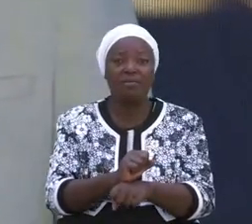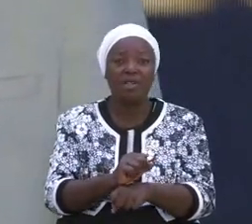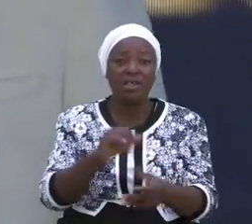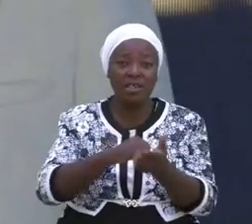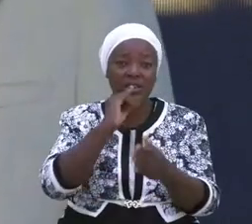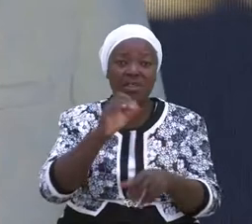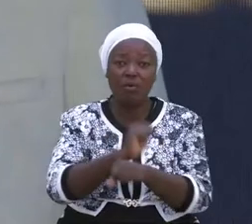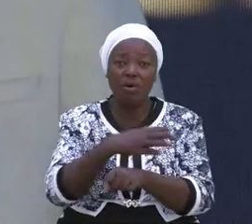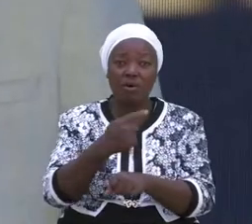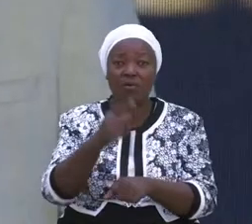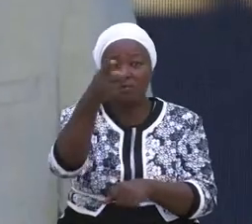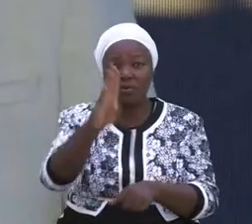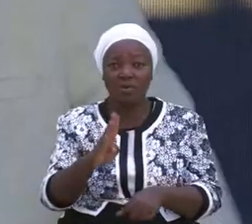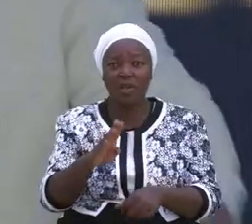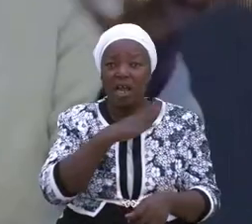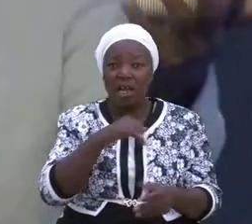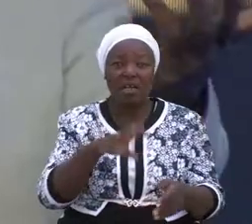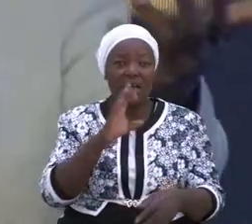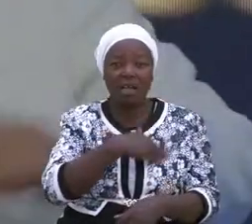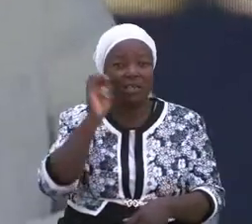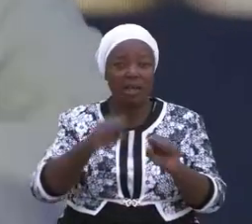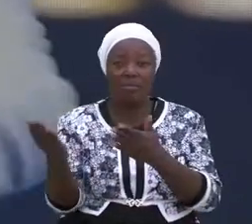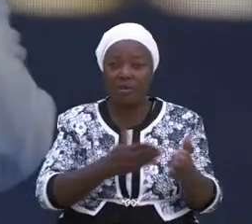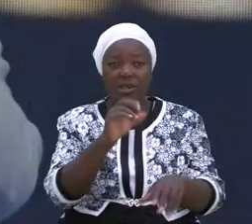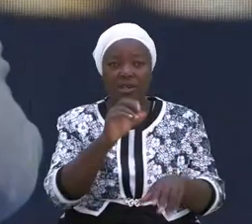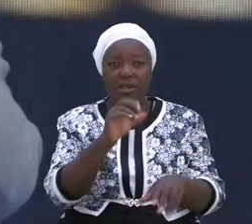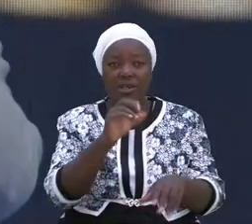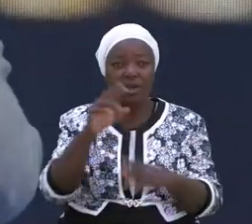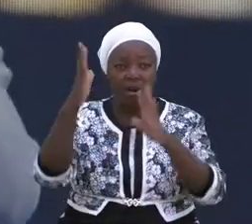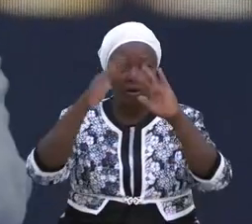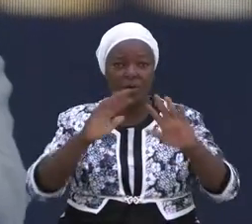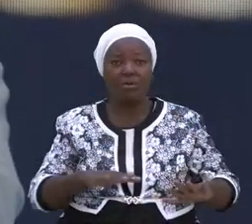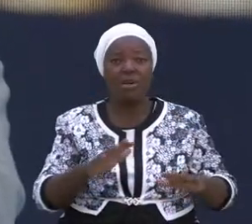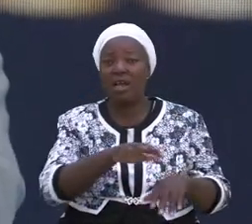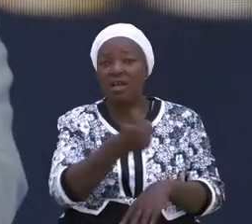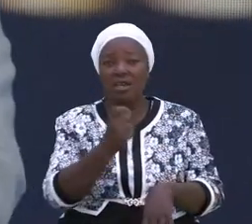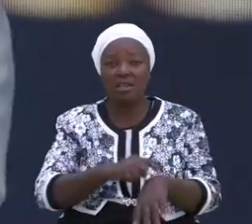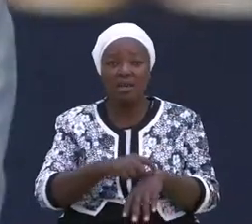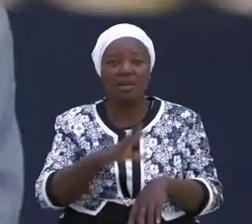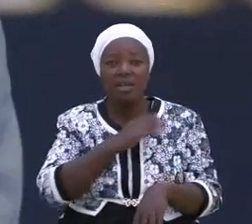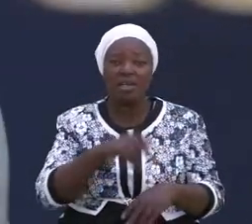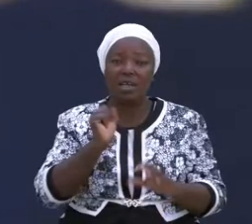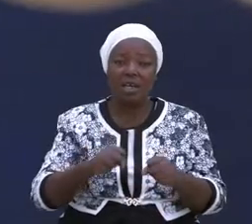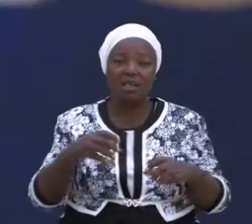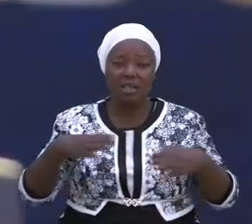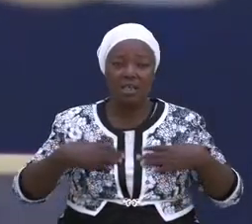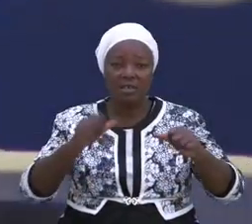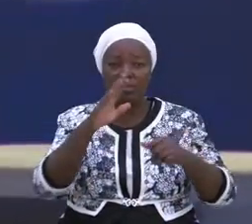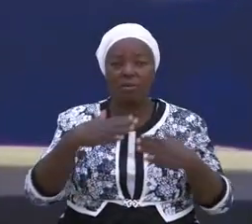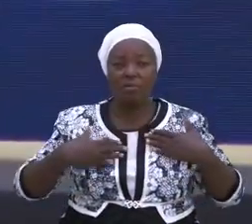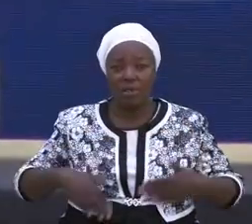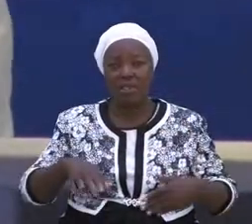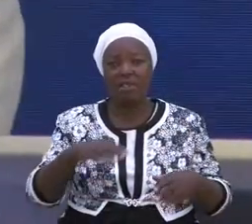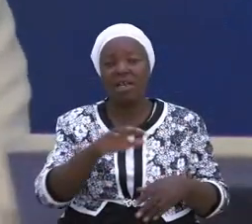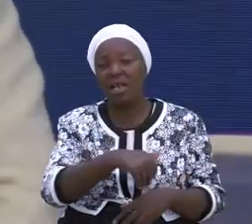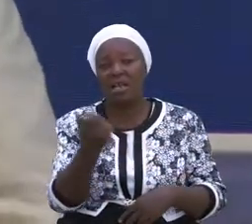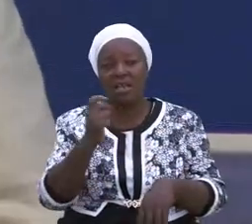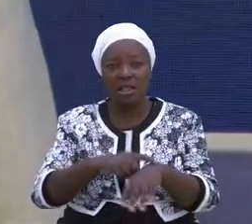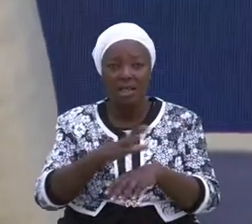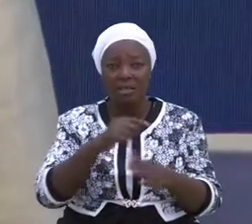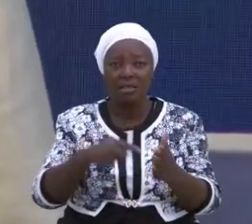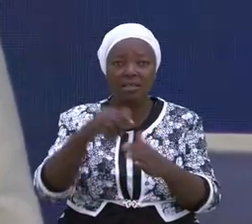bring rain anytime. It's the work of God. It can heal your body anytime. And tonight